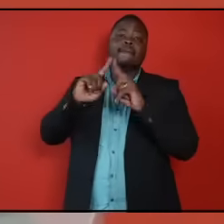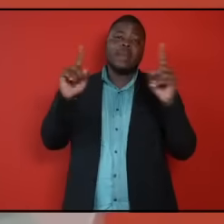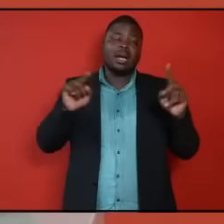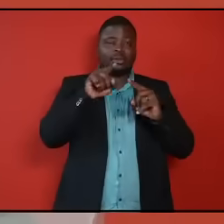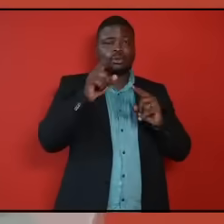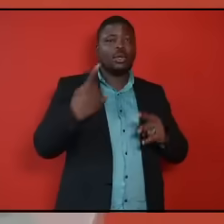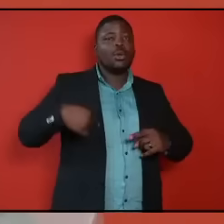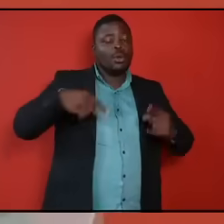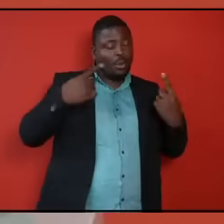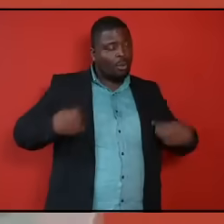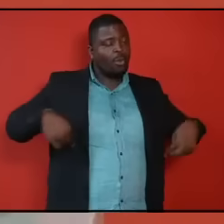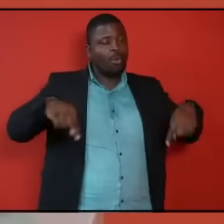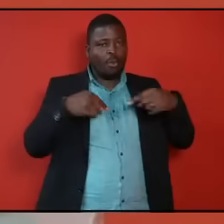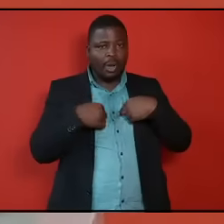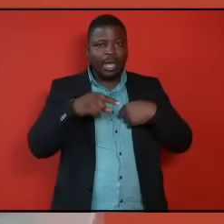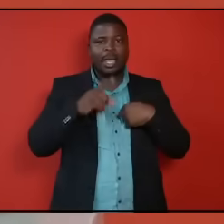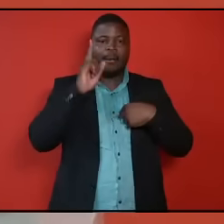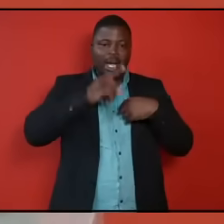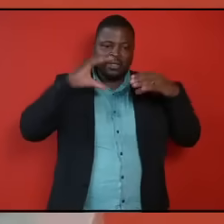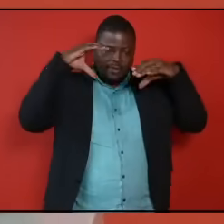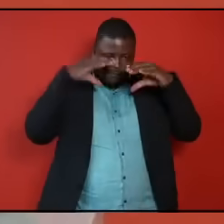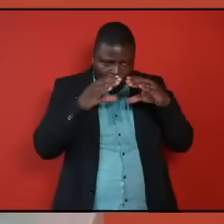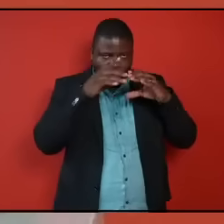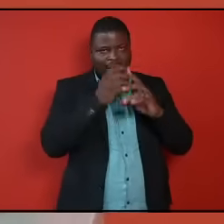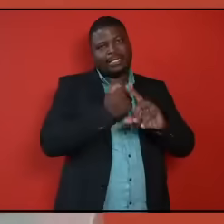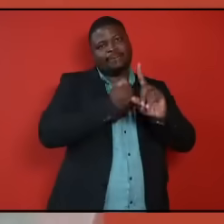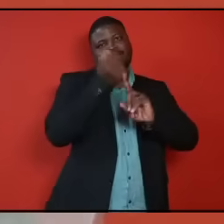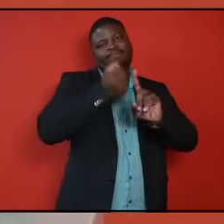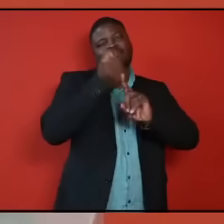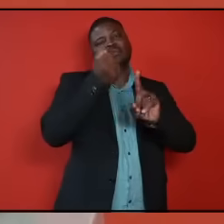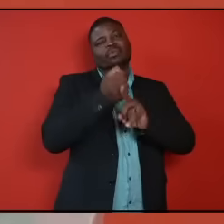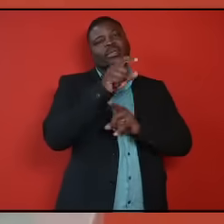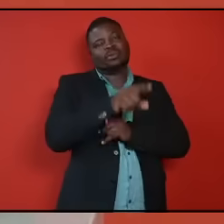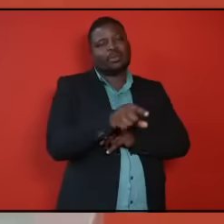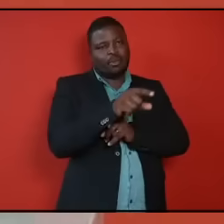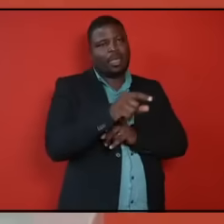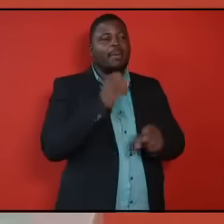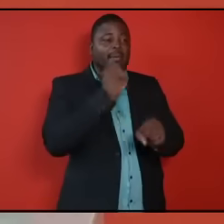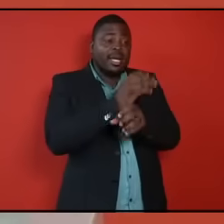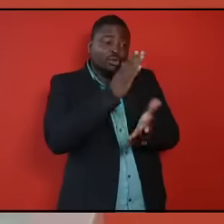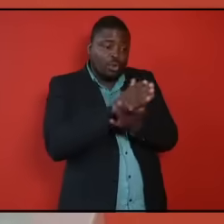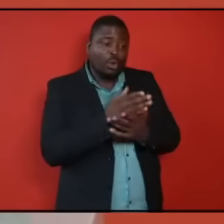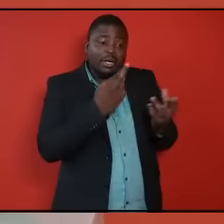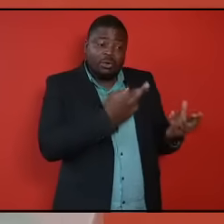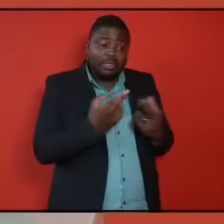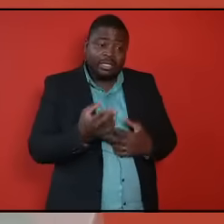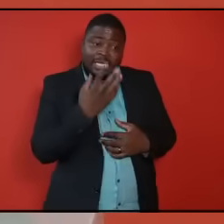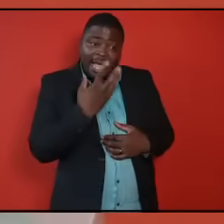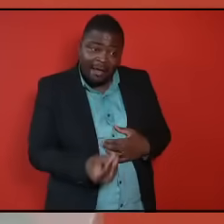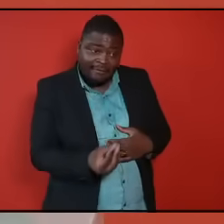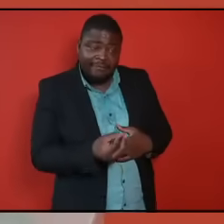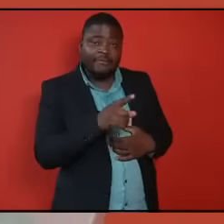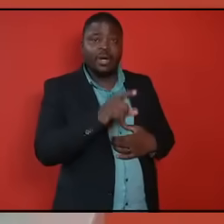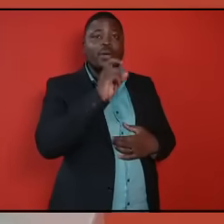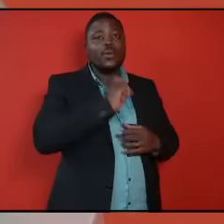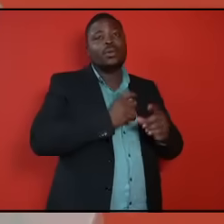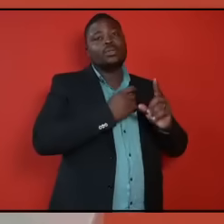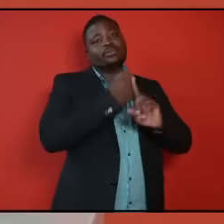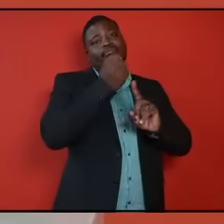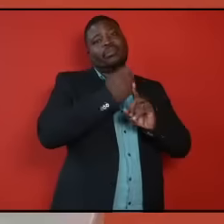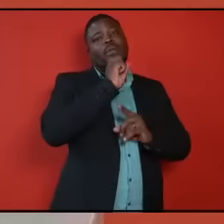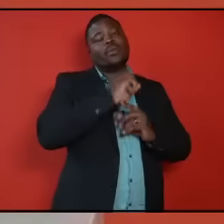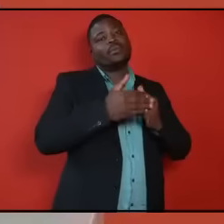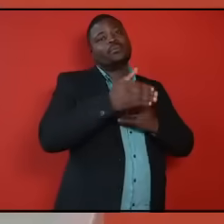we've got our resources here and these resources are going to benefit the people of South Africa. The time is now. There's no any other